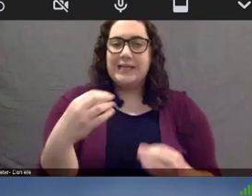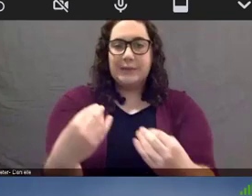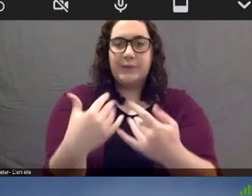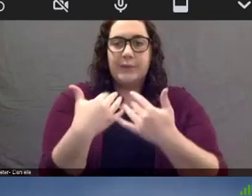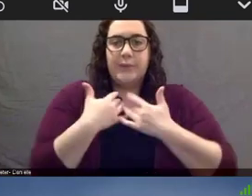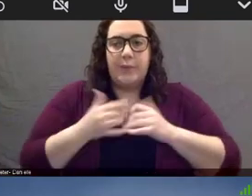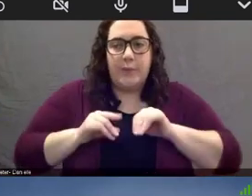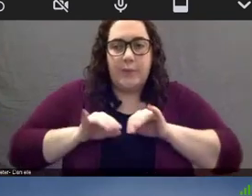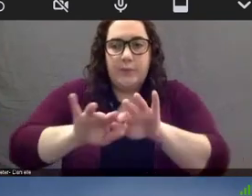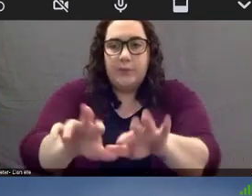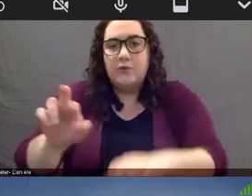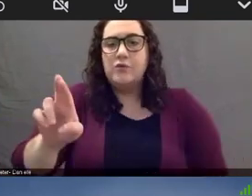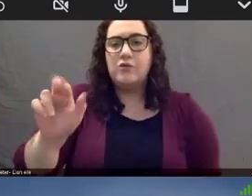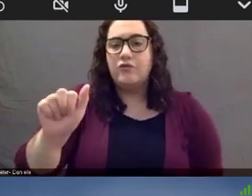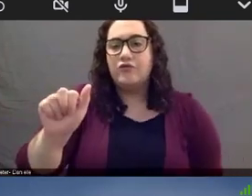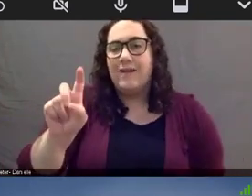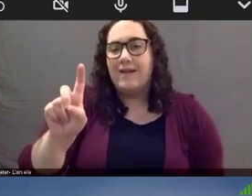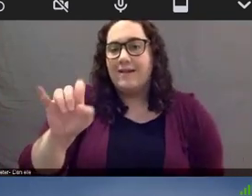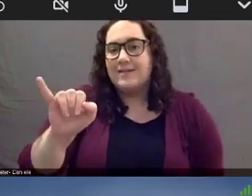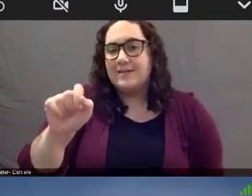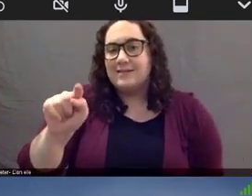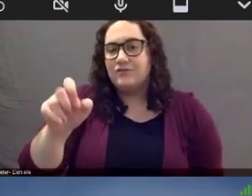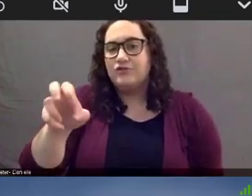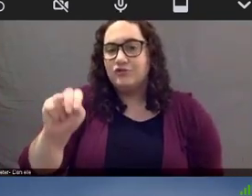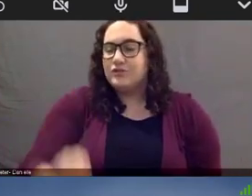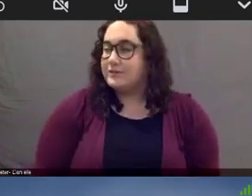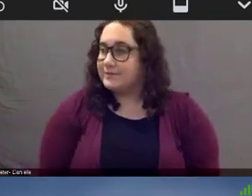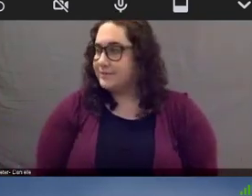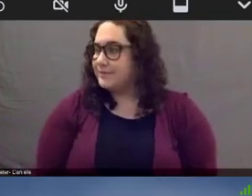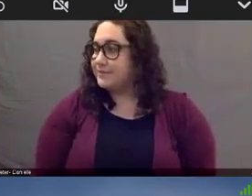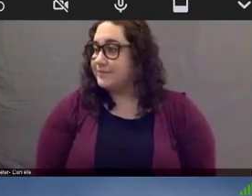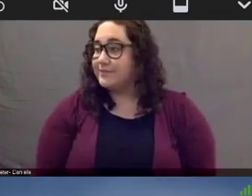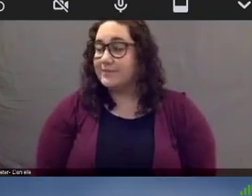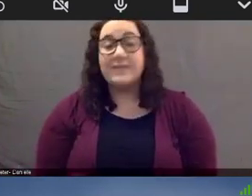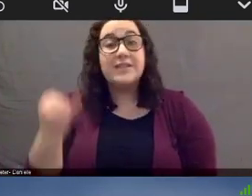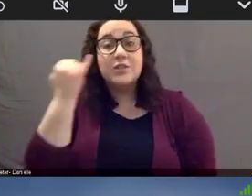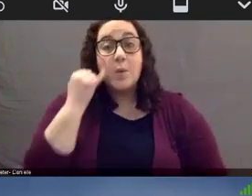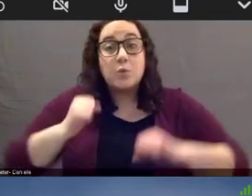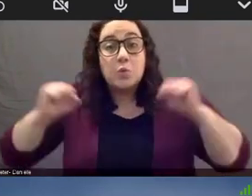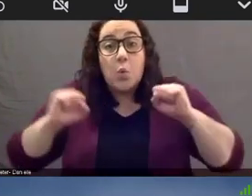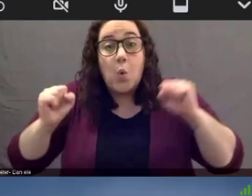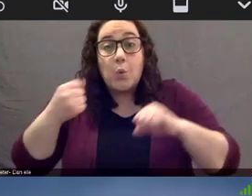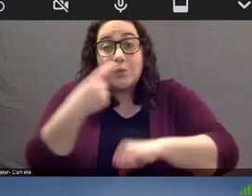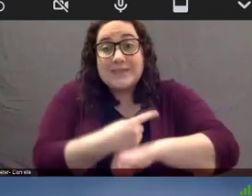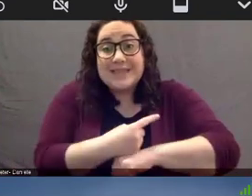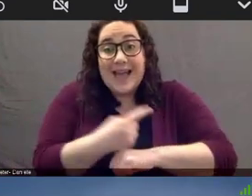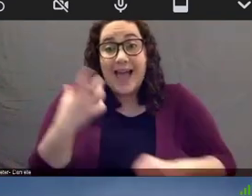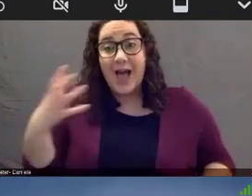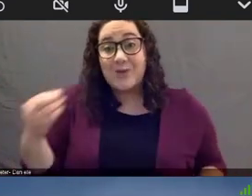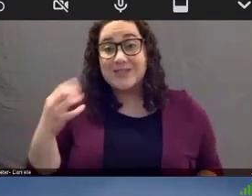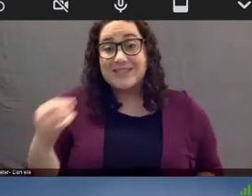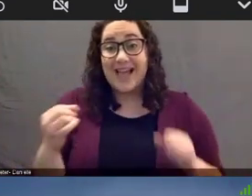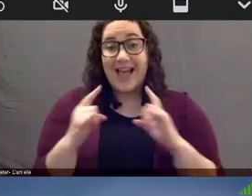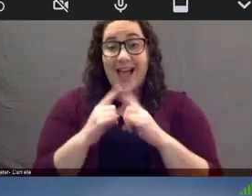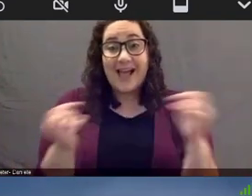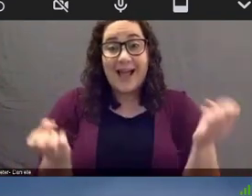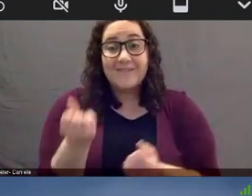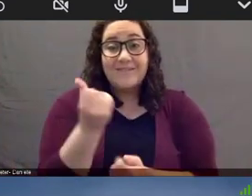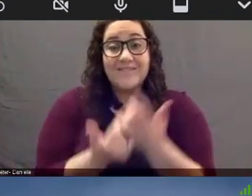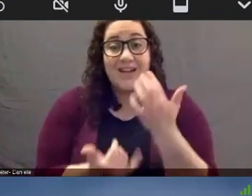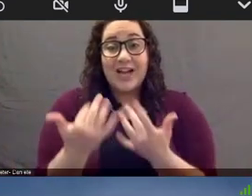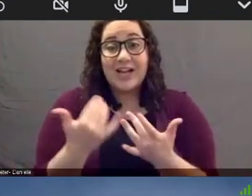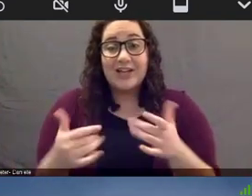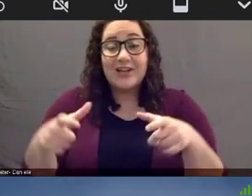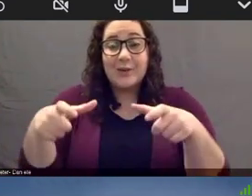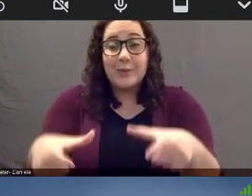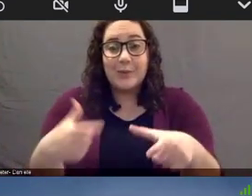night, you might feel that the front of your body is very warm, but the back of your body can still be pretty cold, right? So now, not only